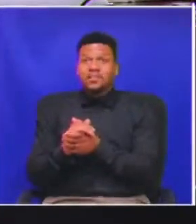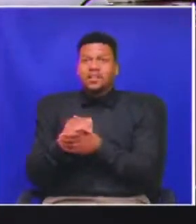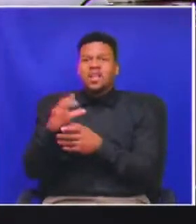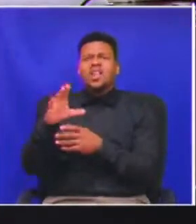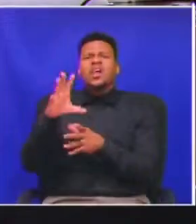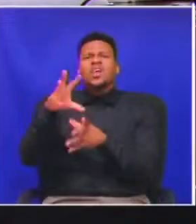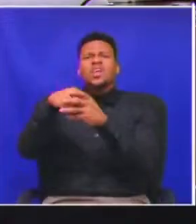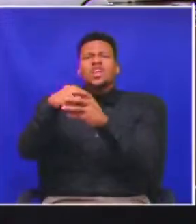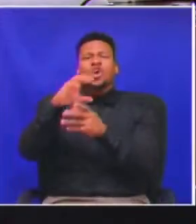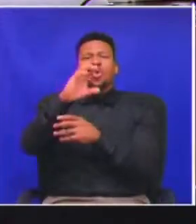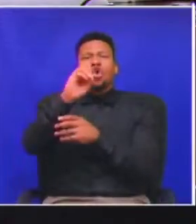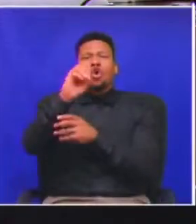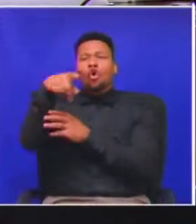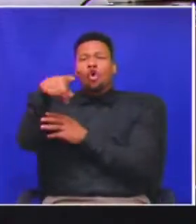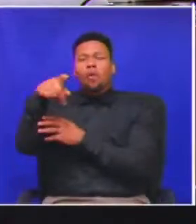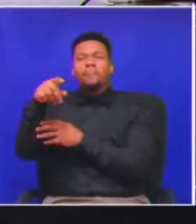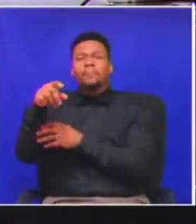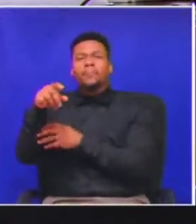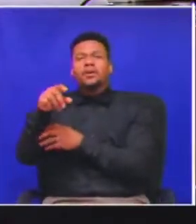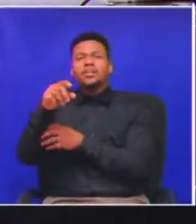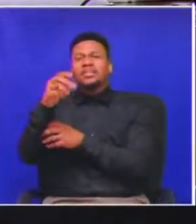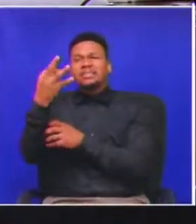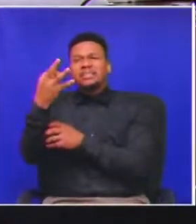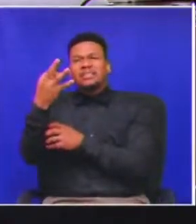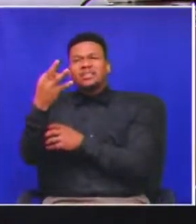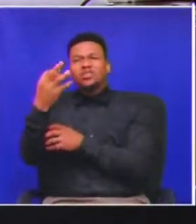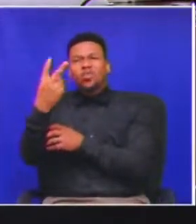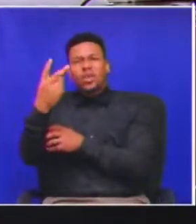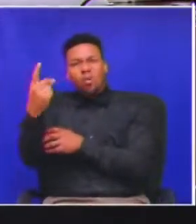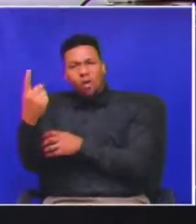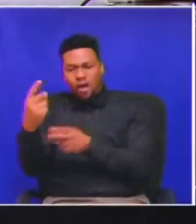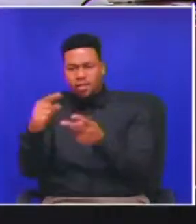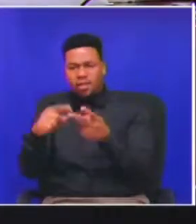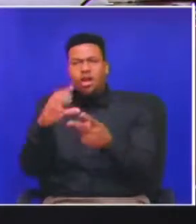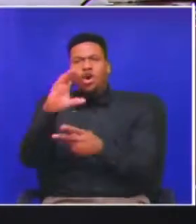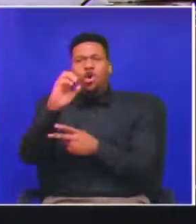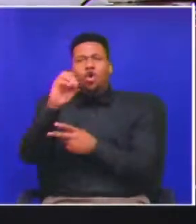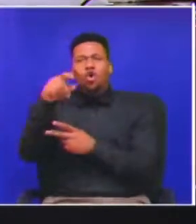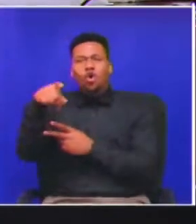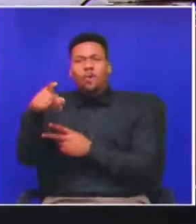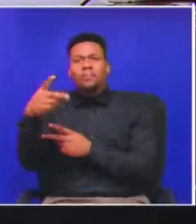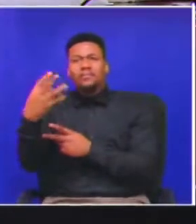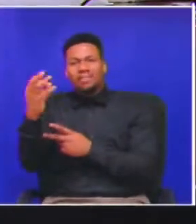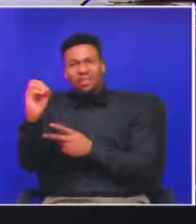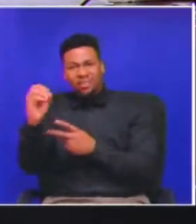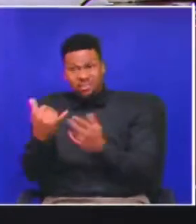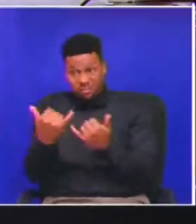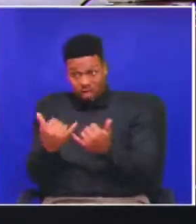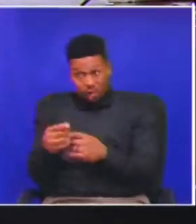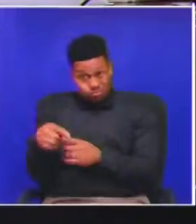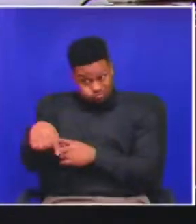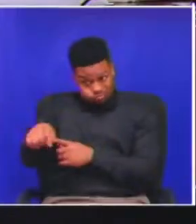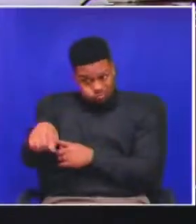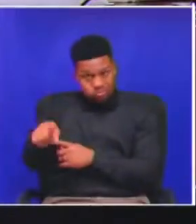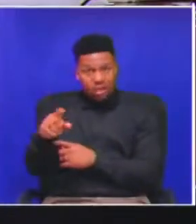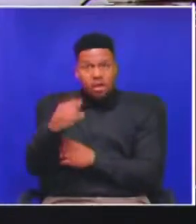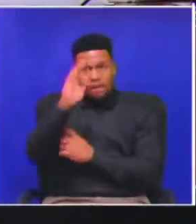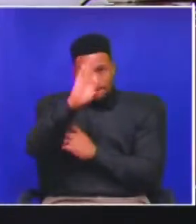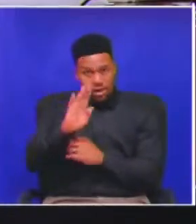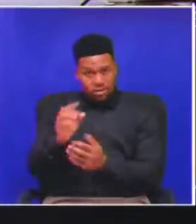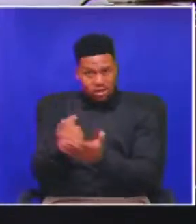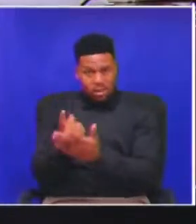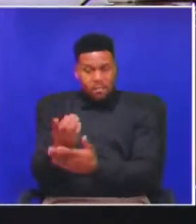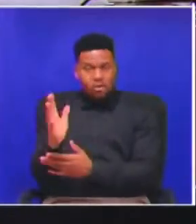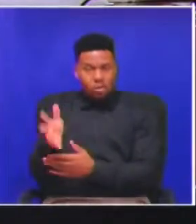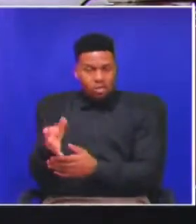COP1, COP28, COP30. There's now a COP that's taking place in Brazil. But they say that an age-old